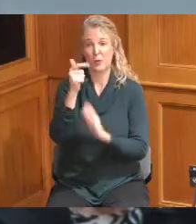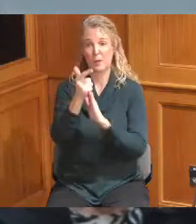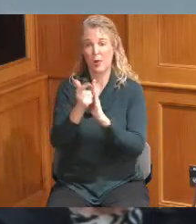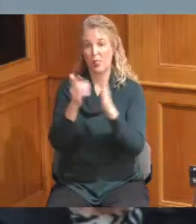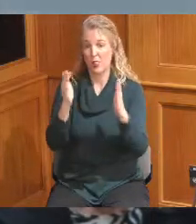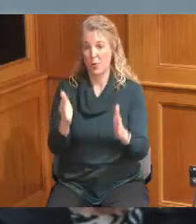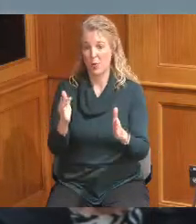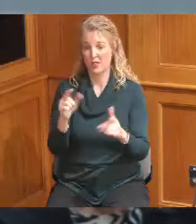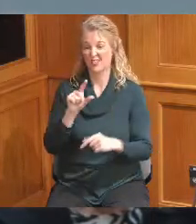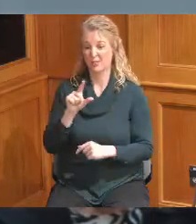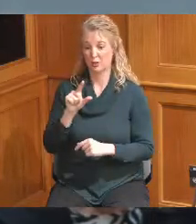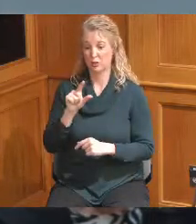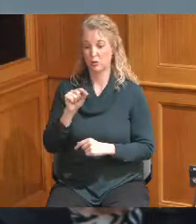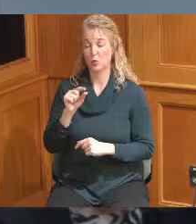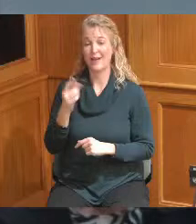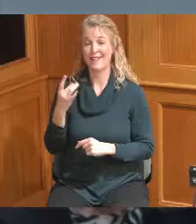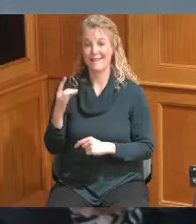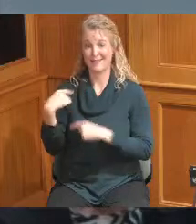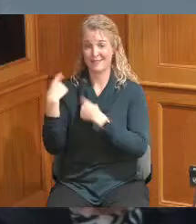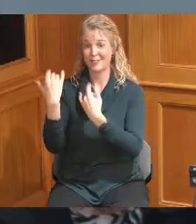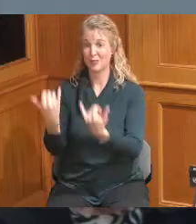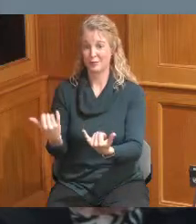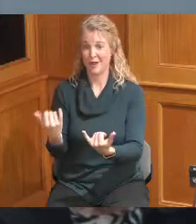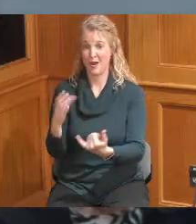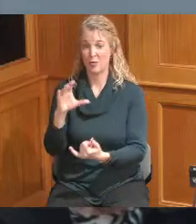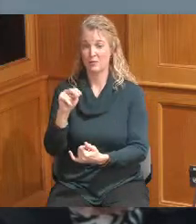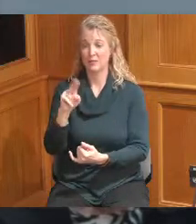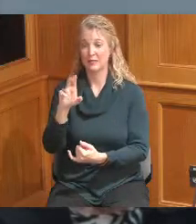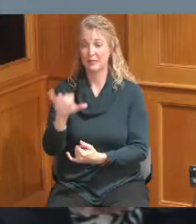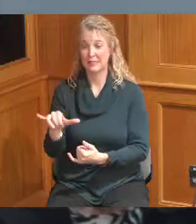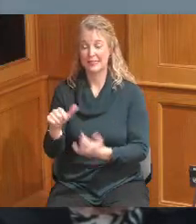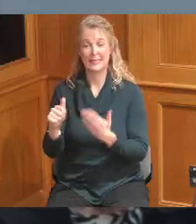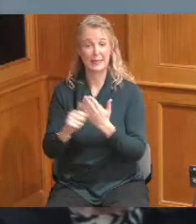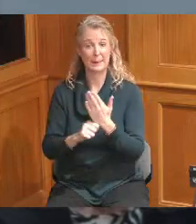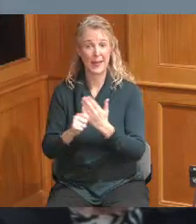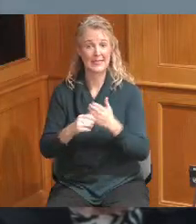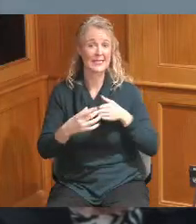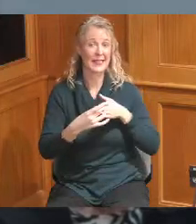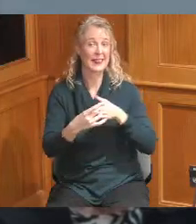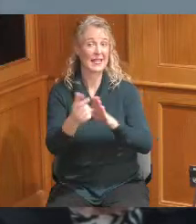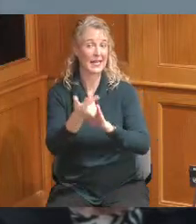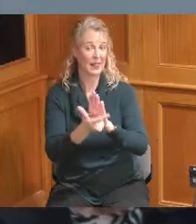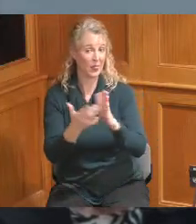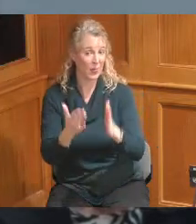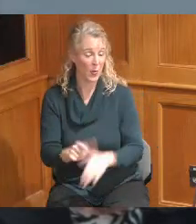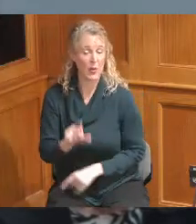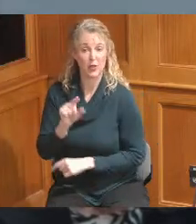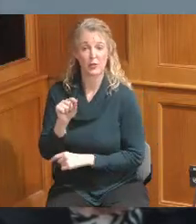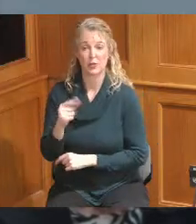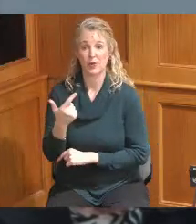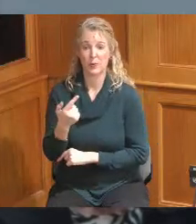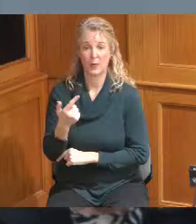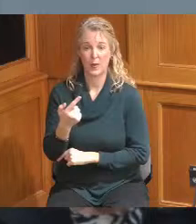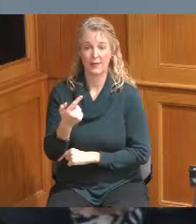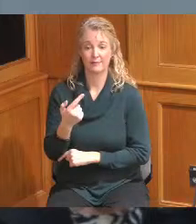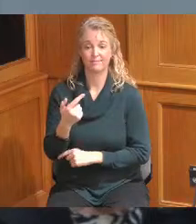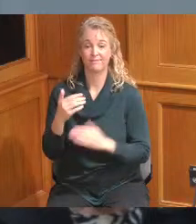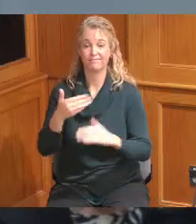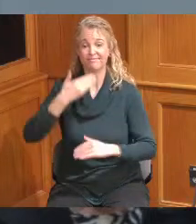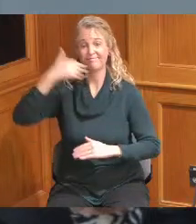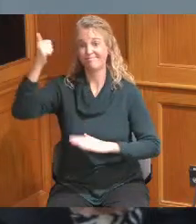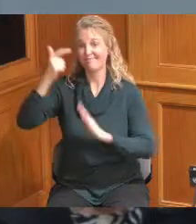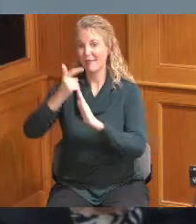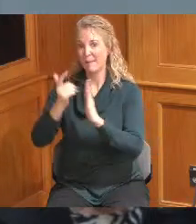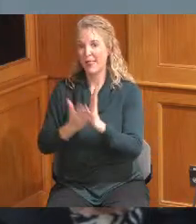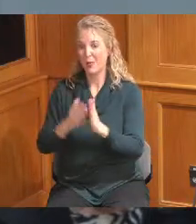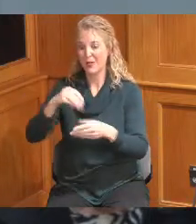since 2018, Cincy Magazine Leading Lawyers in 2021, and Best Lawyers